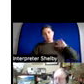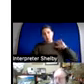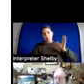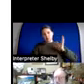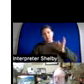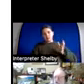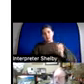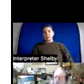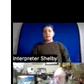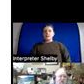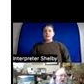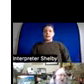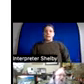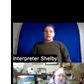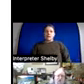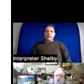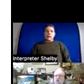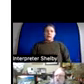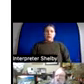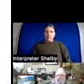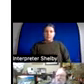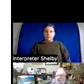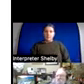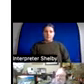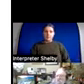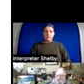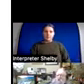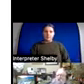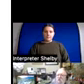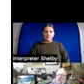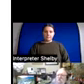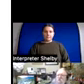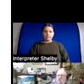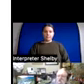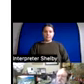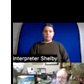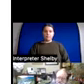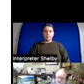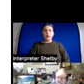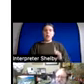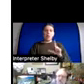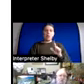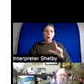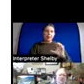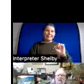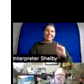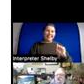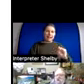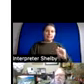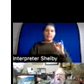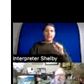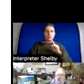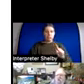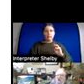also called hacking memes lolcats online memes all of these things are based